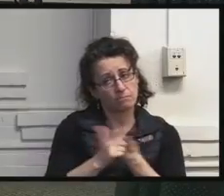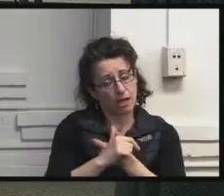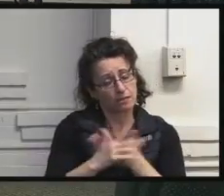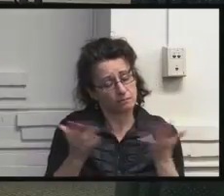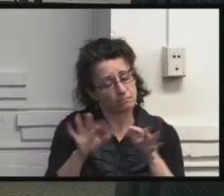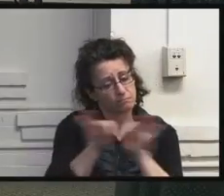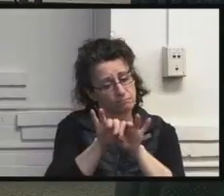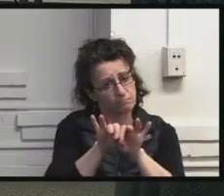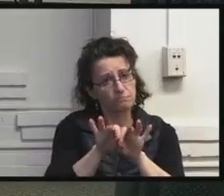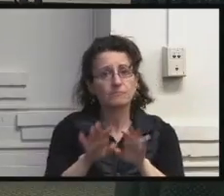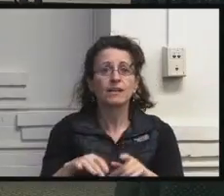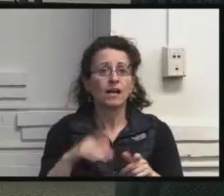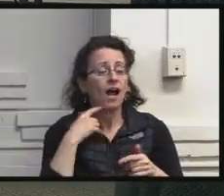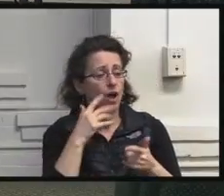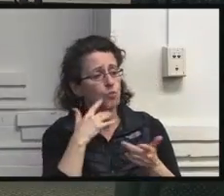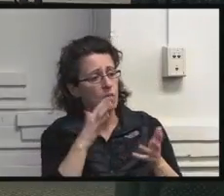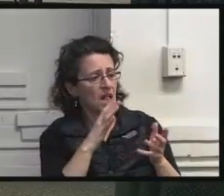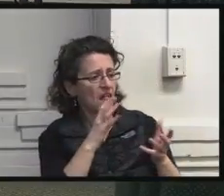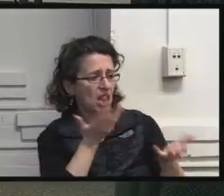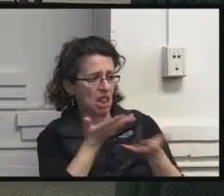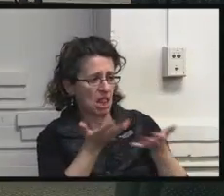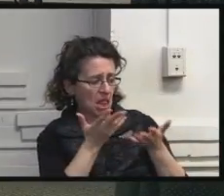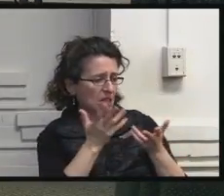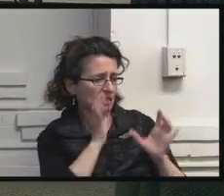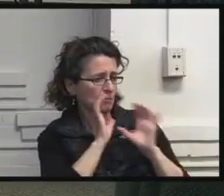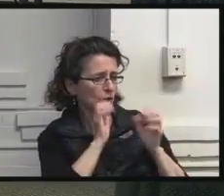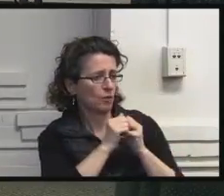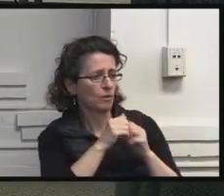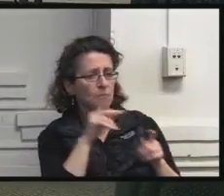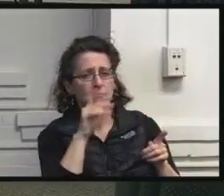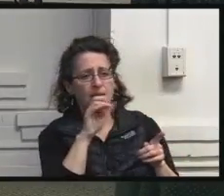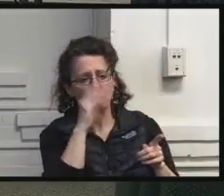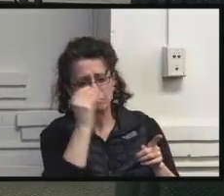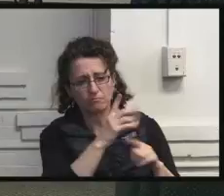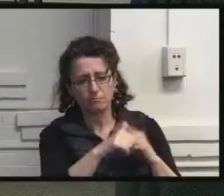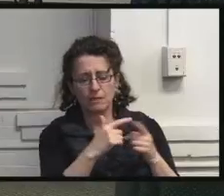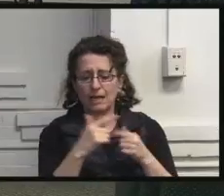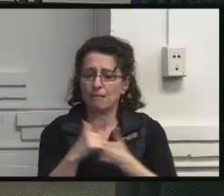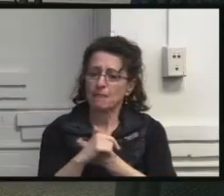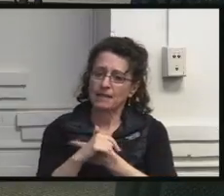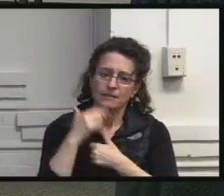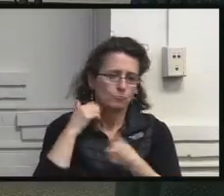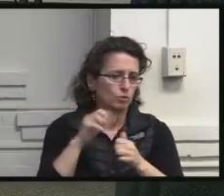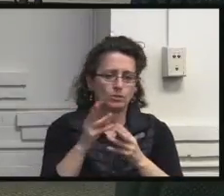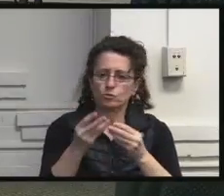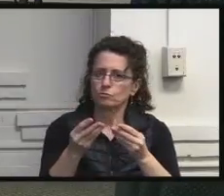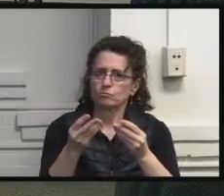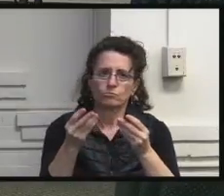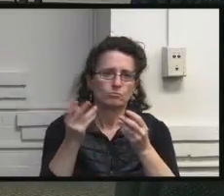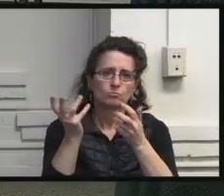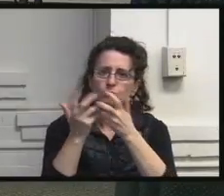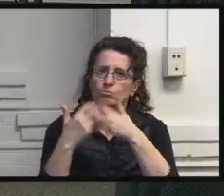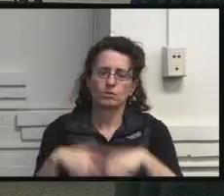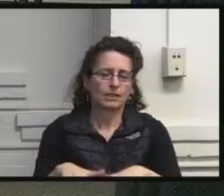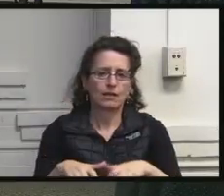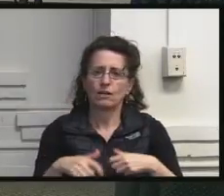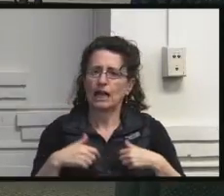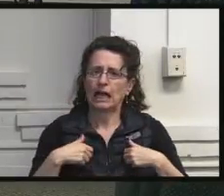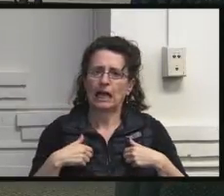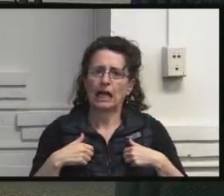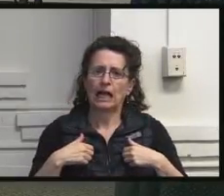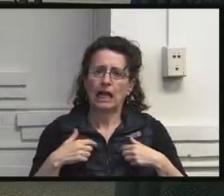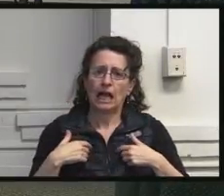will keep Peter in the loop on the BATS. Like I said, I'm doing everything I can to manage it. I'm one of the most... I don't know what I want to